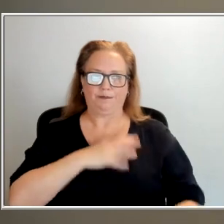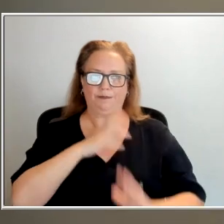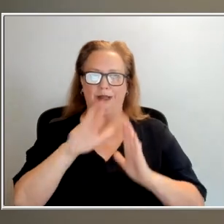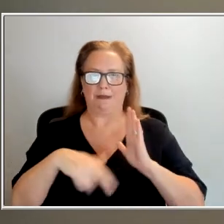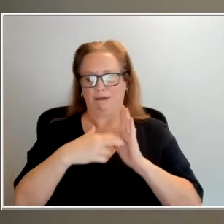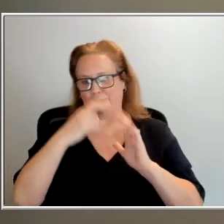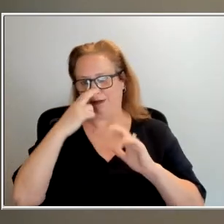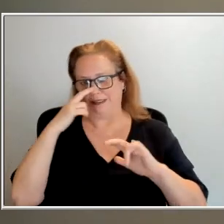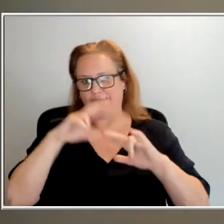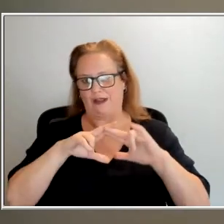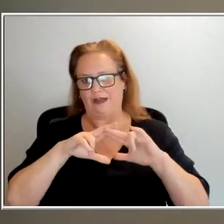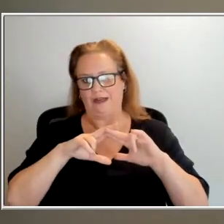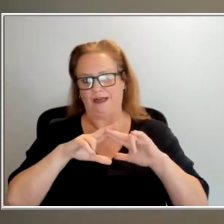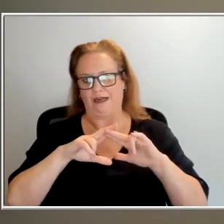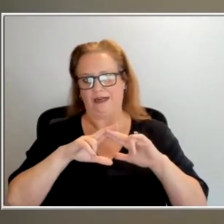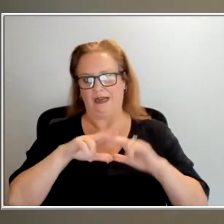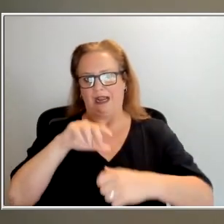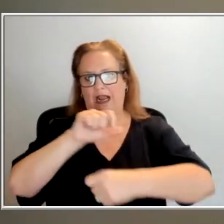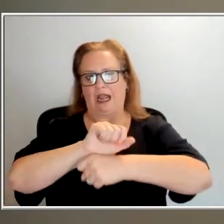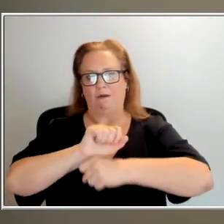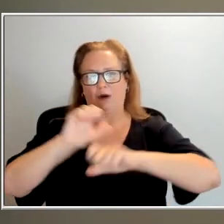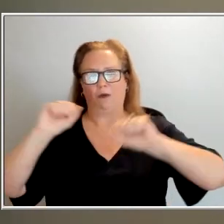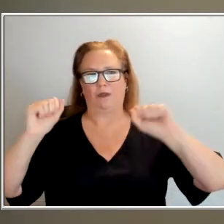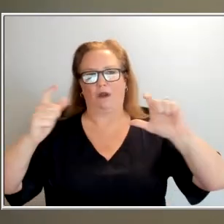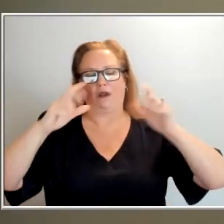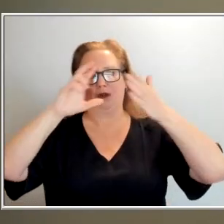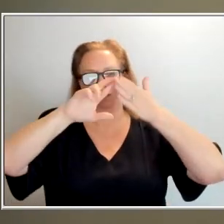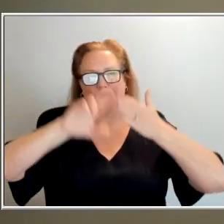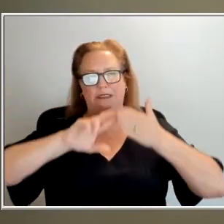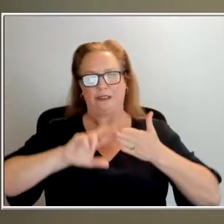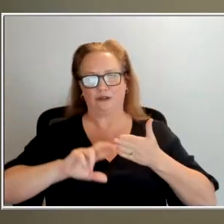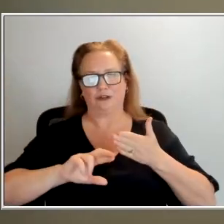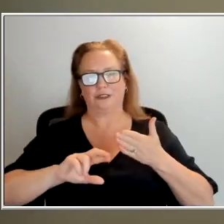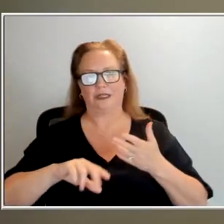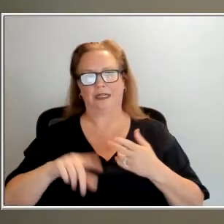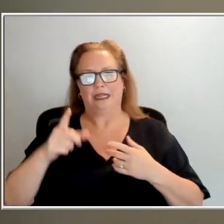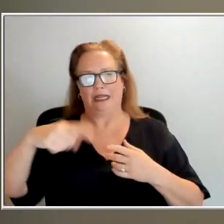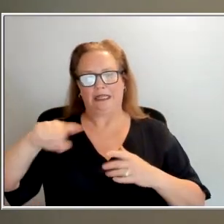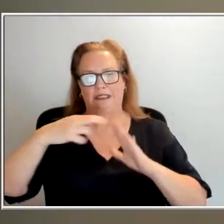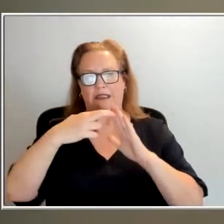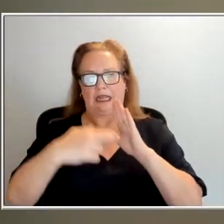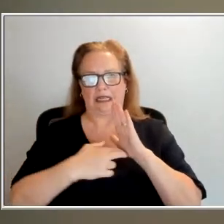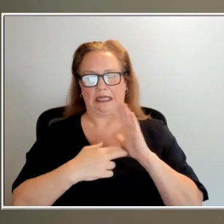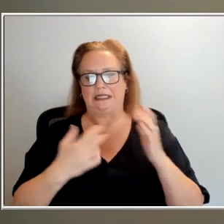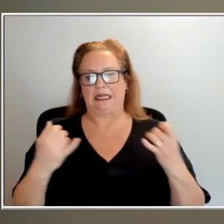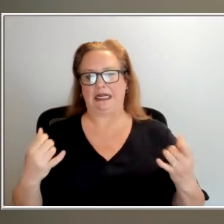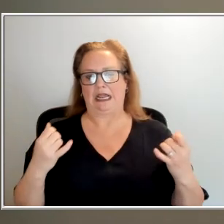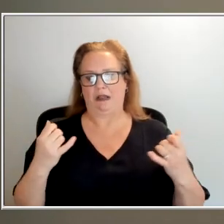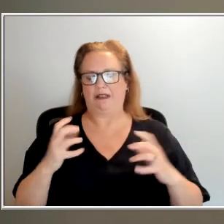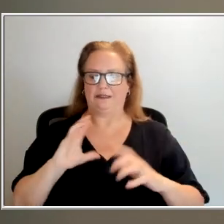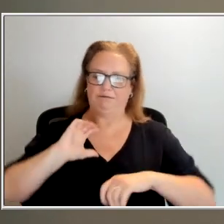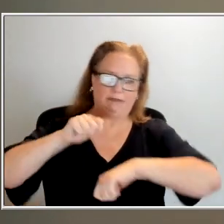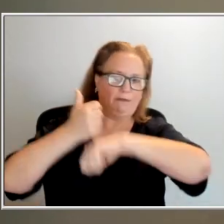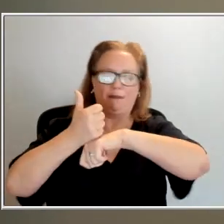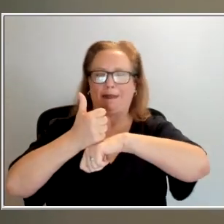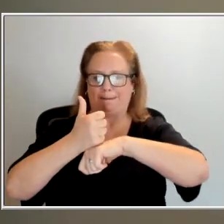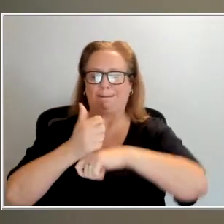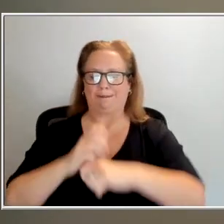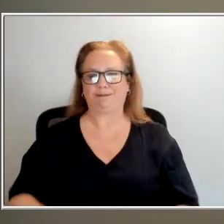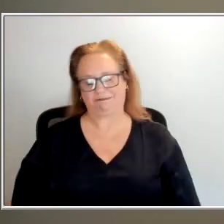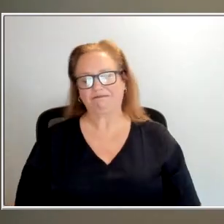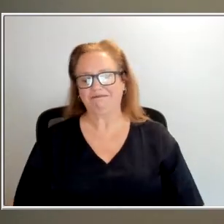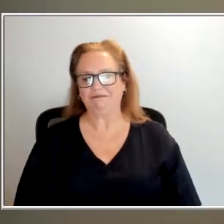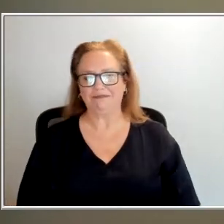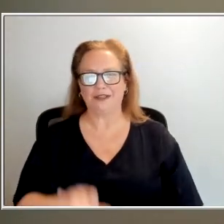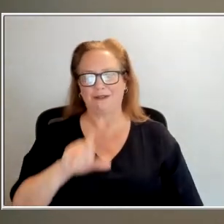fun. I get to work with all of the researchers on, okay, these are the guidelines, now let's implement them. So that's